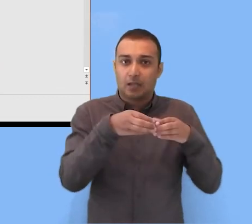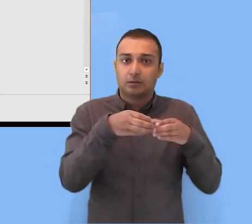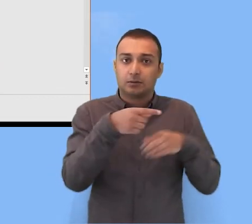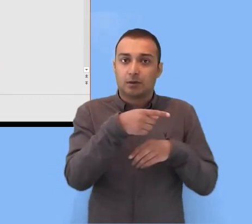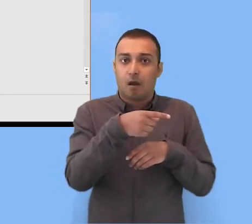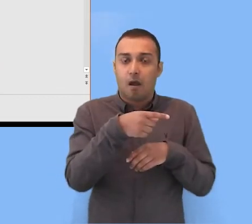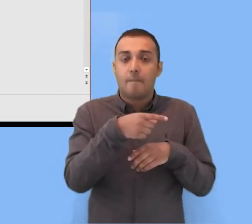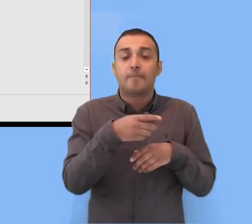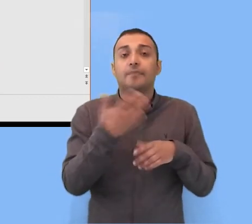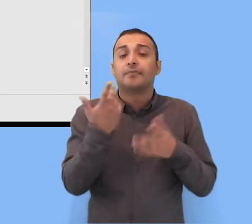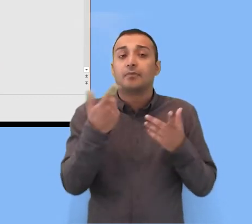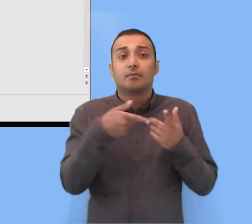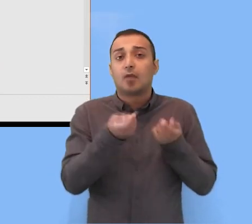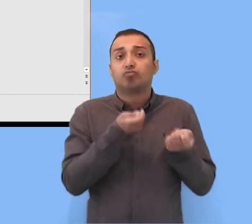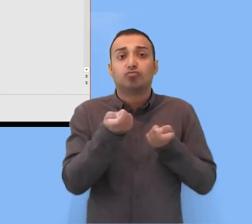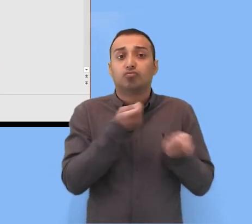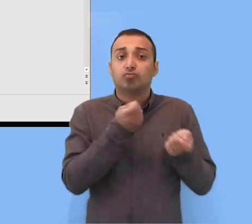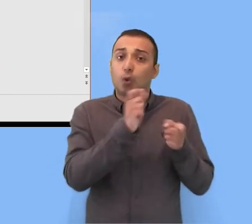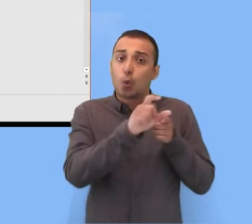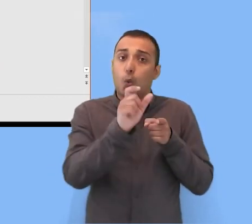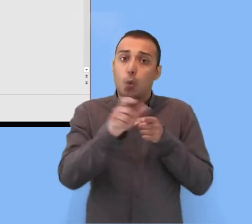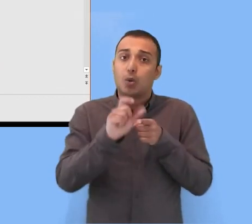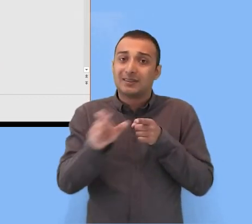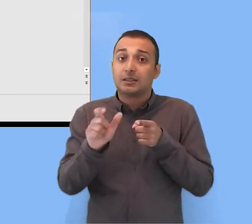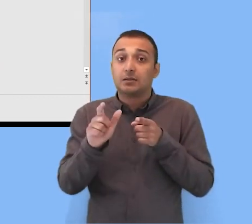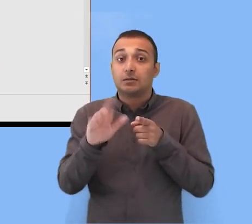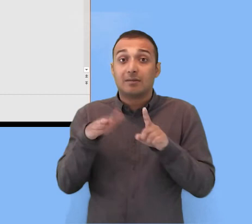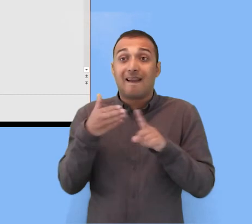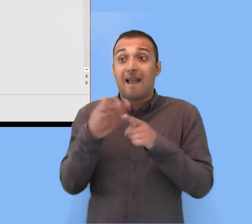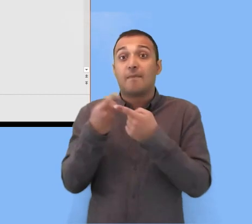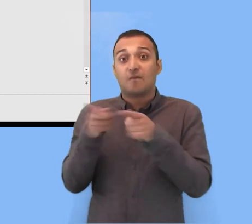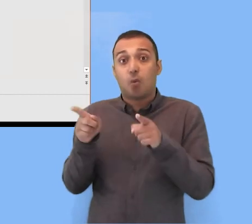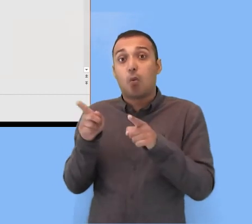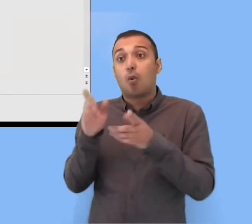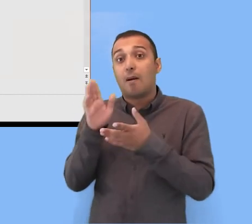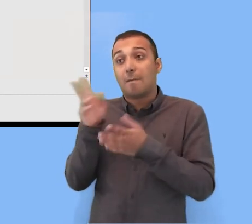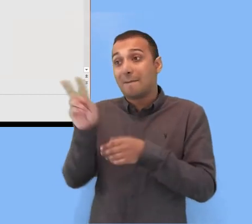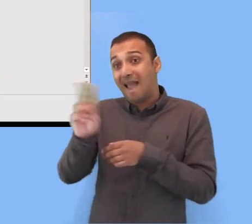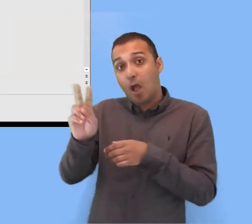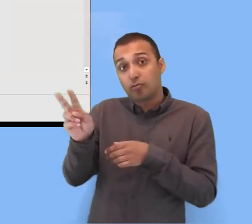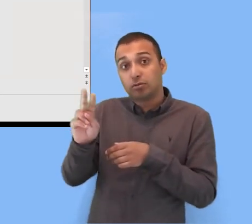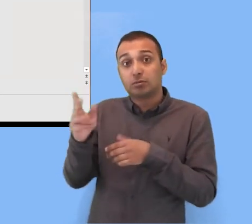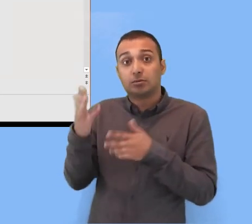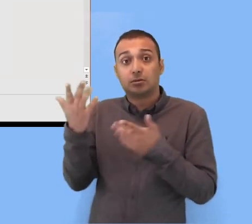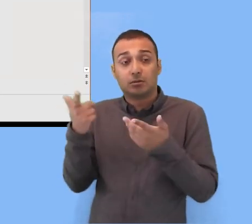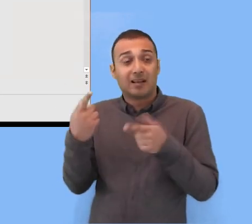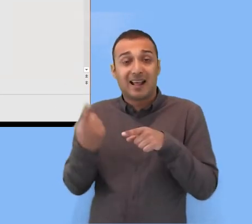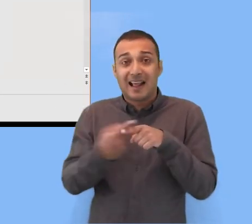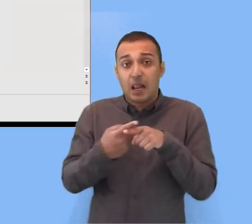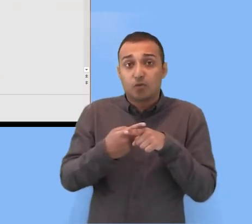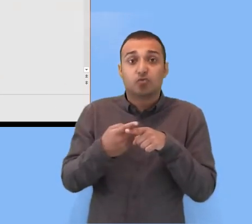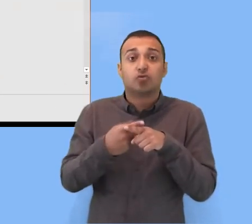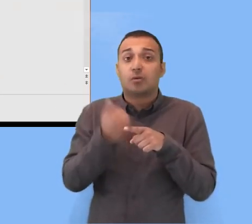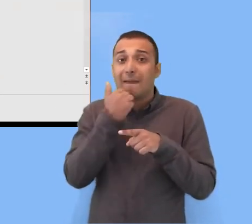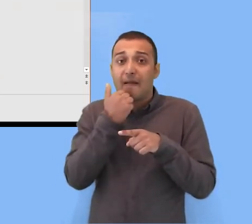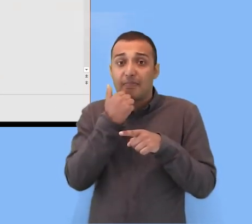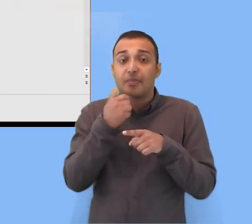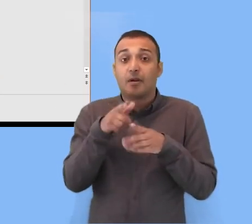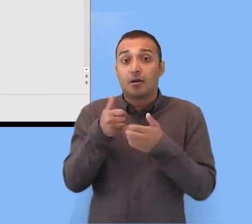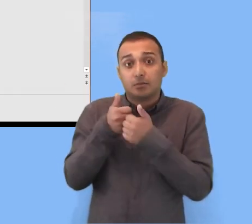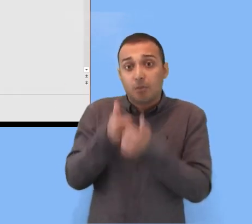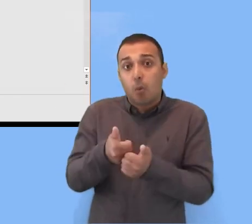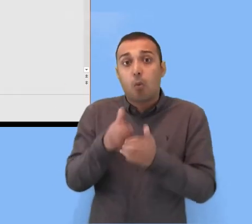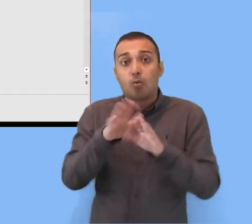to run courses for parents on literacy and supporting their children's learning at Key Stage 1 and